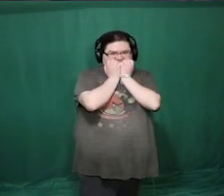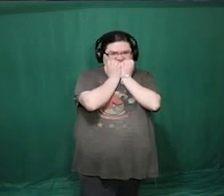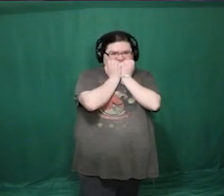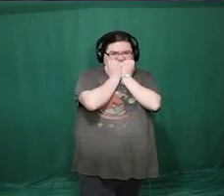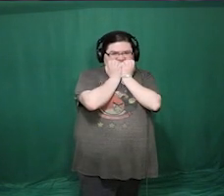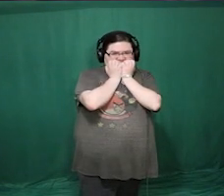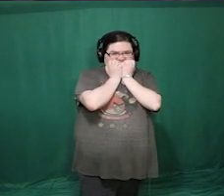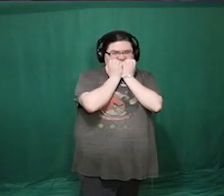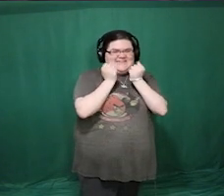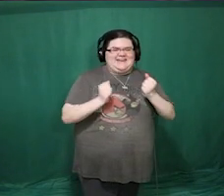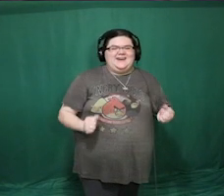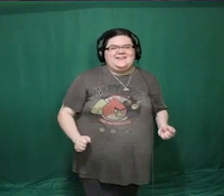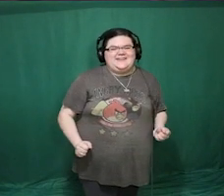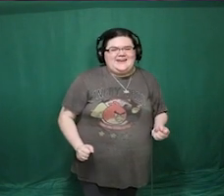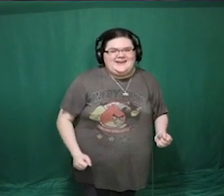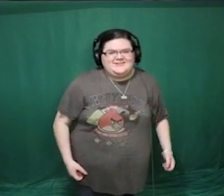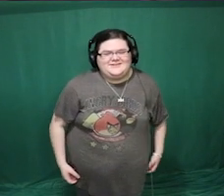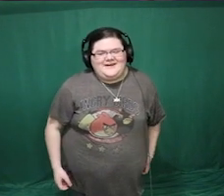I fucked you.